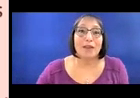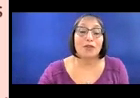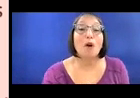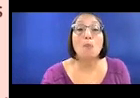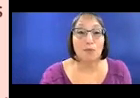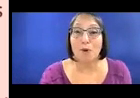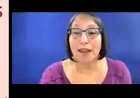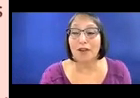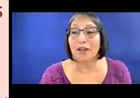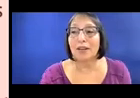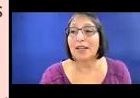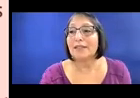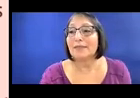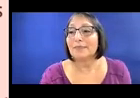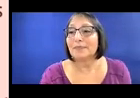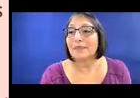so much more engaging.